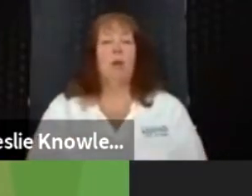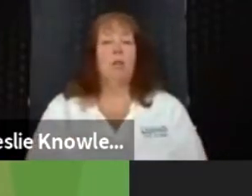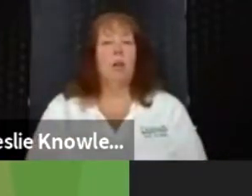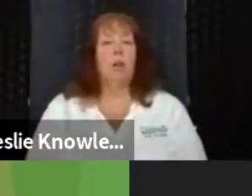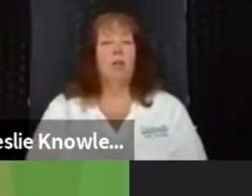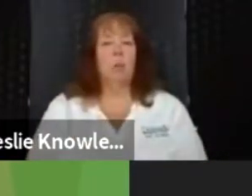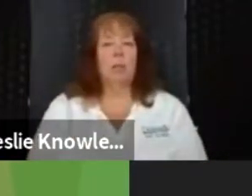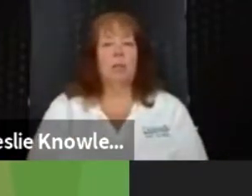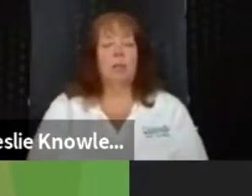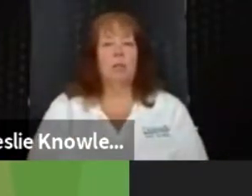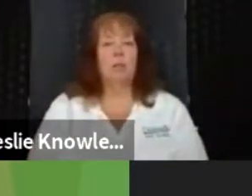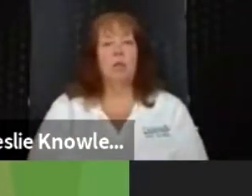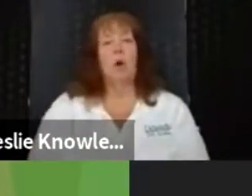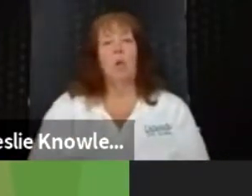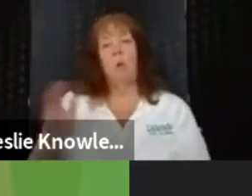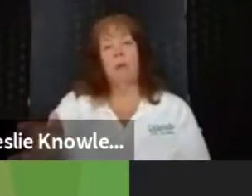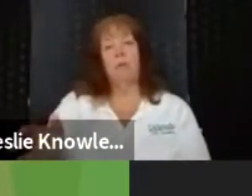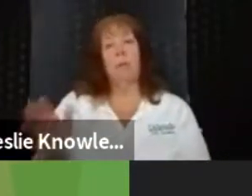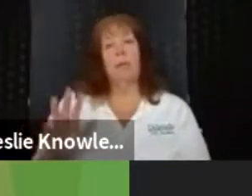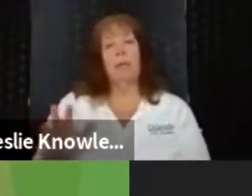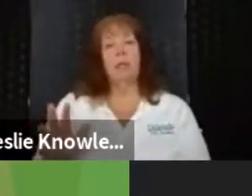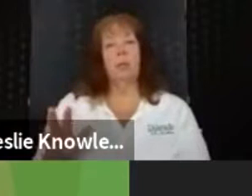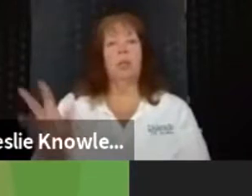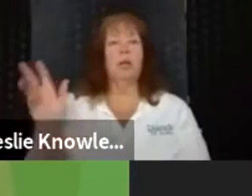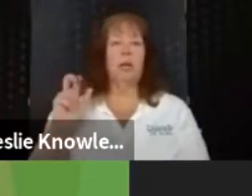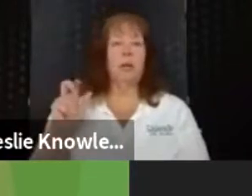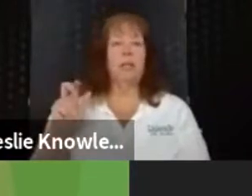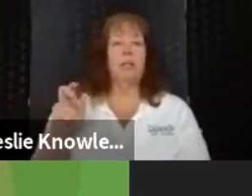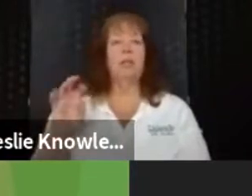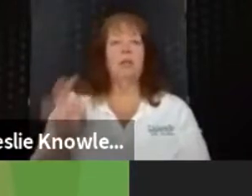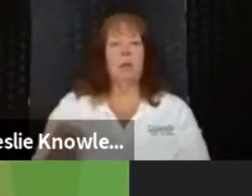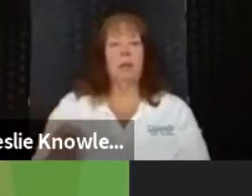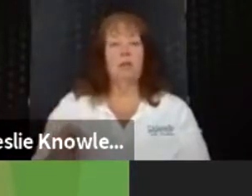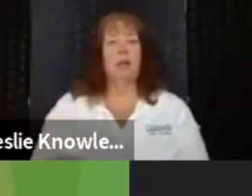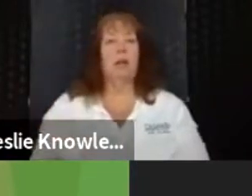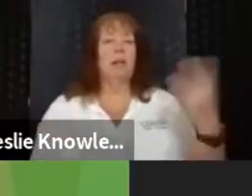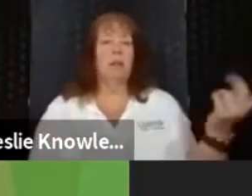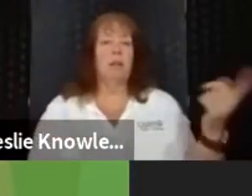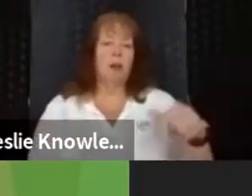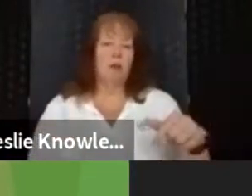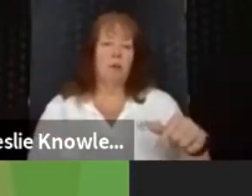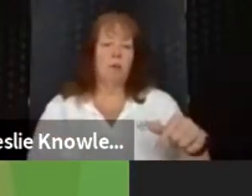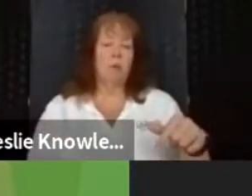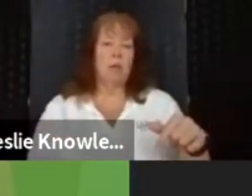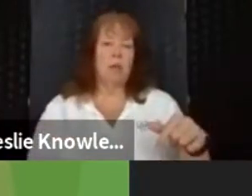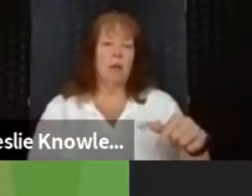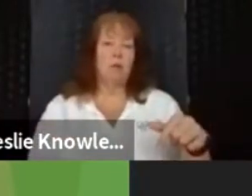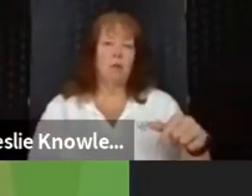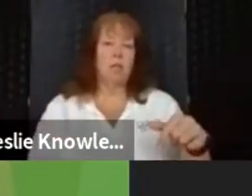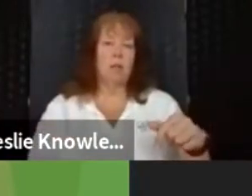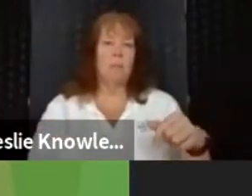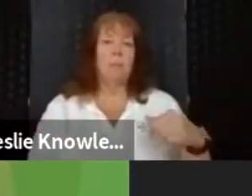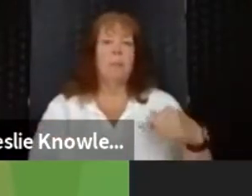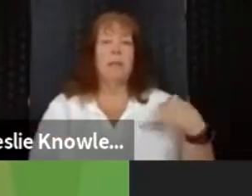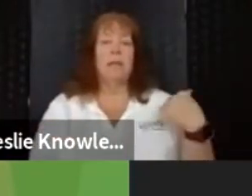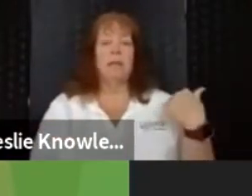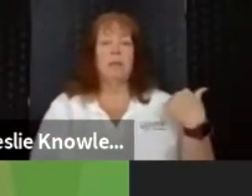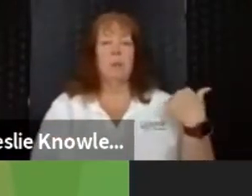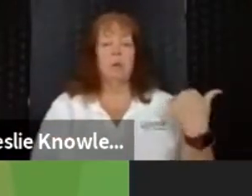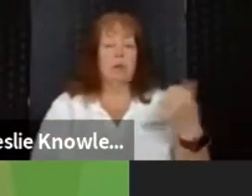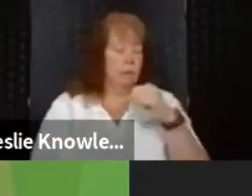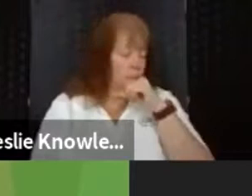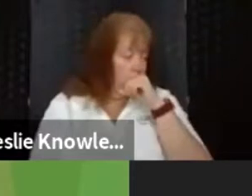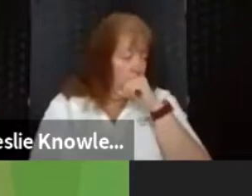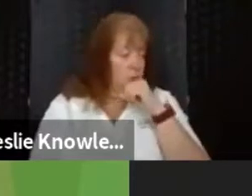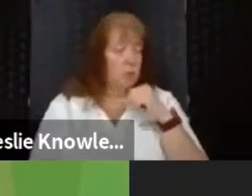you focus on interpreting skills, one from English where you're hearing it into ASL, and the other skill